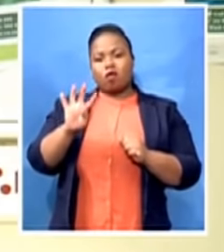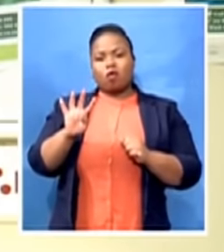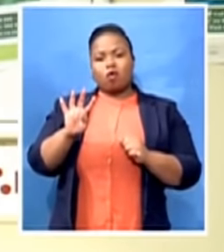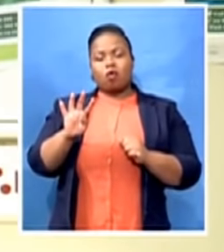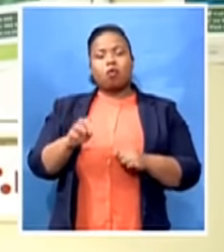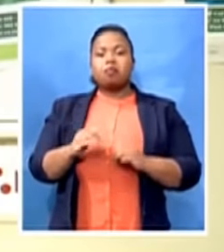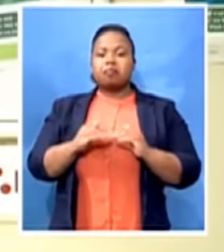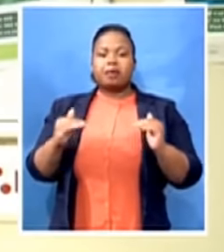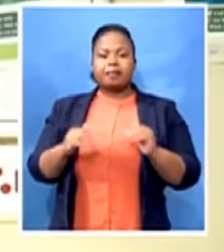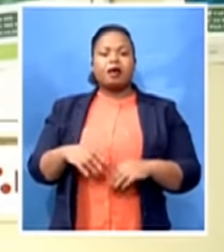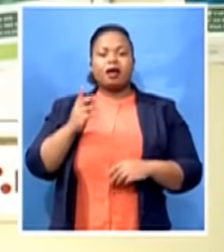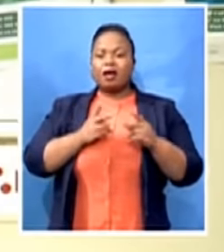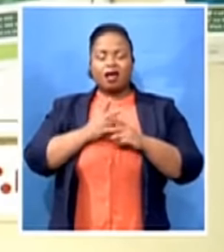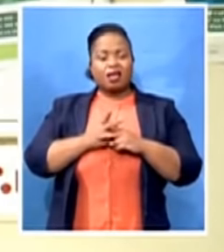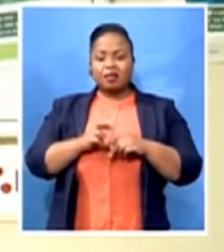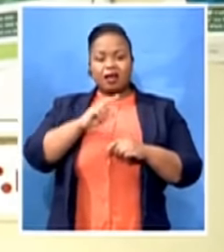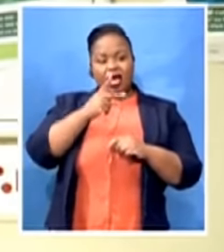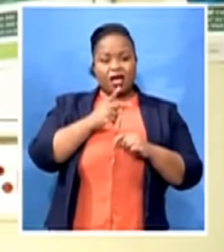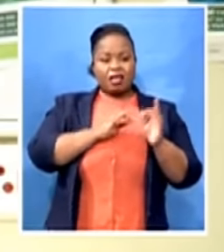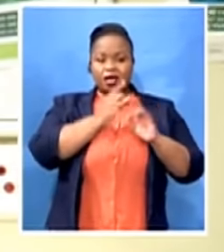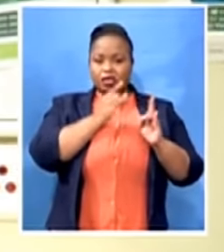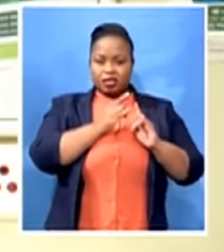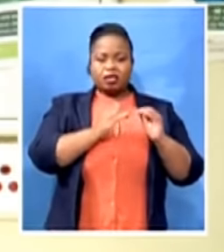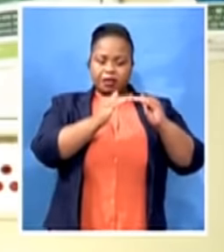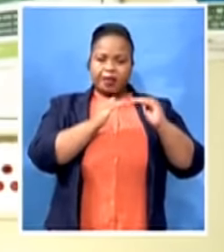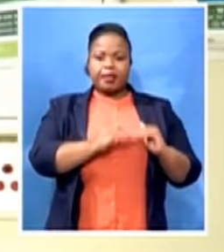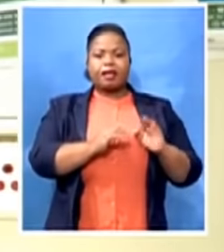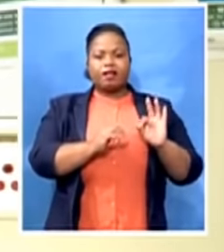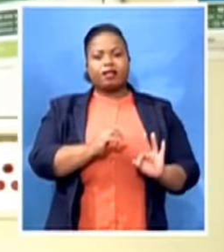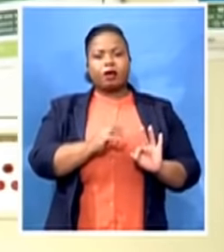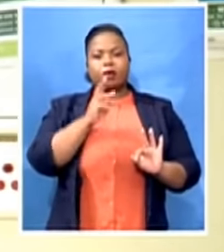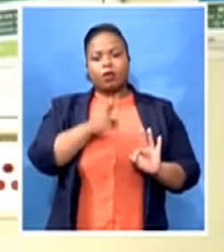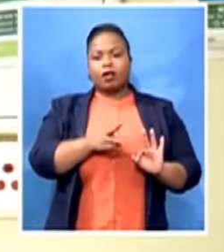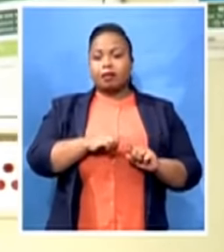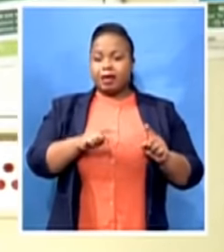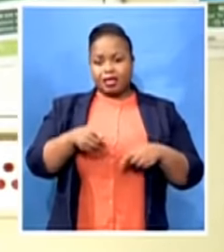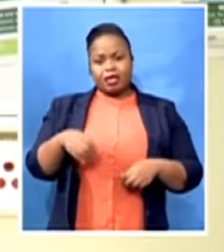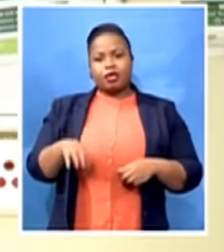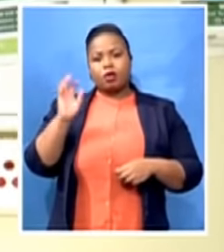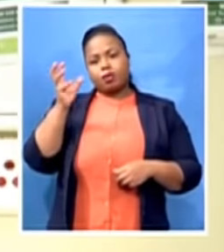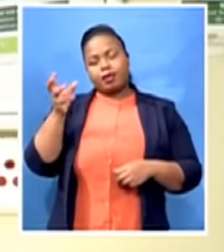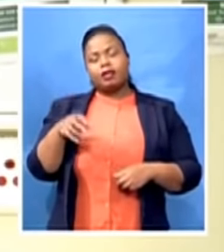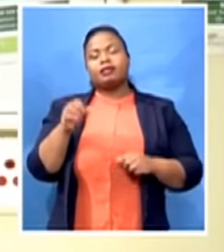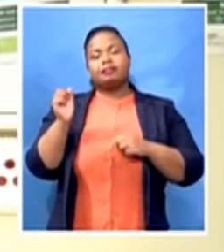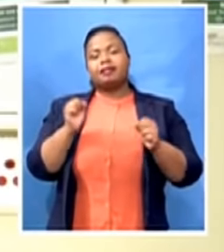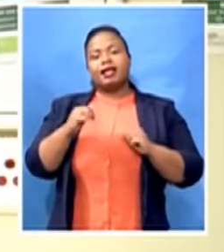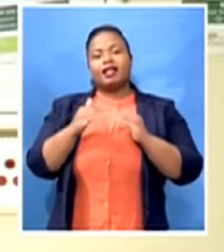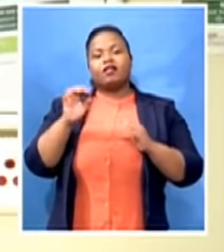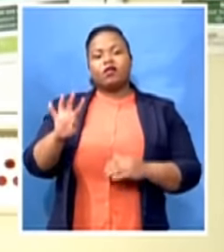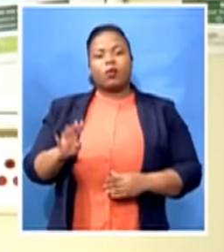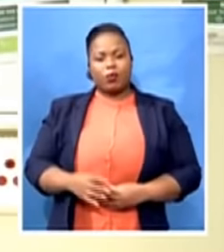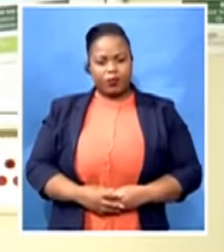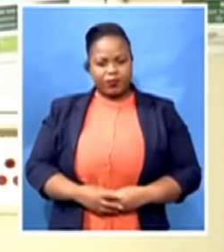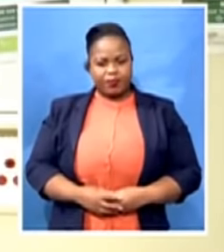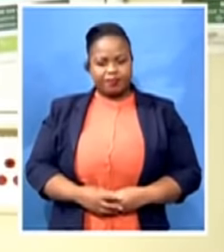leave to level 3, while Bloemfontein rather remains at level 4. So that's how things will be going